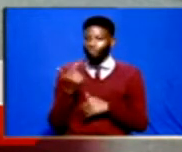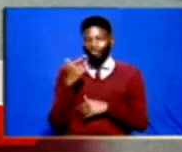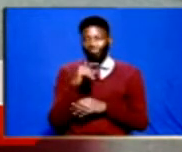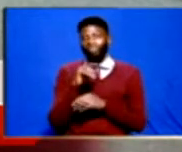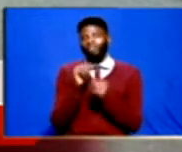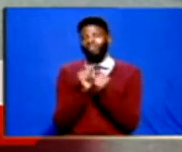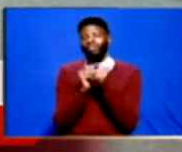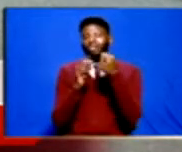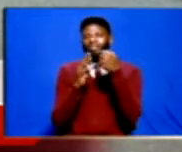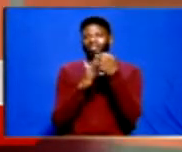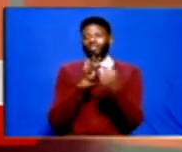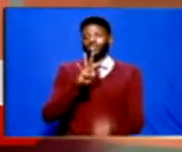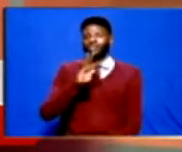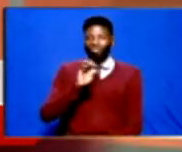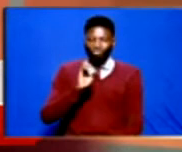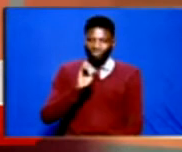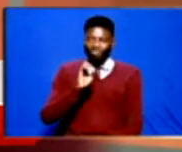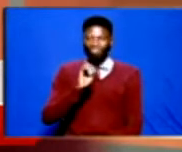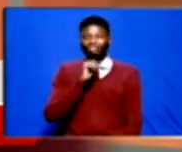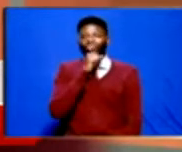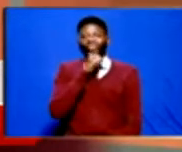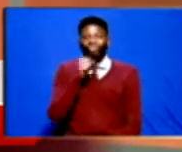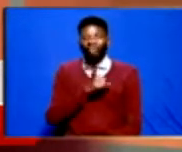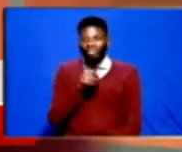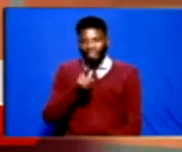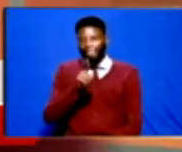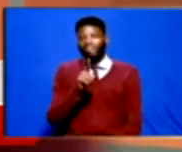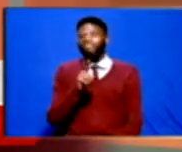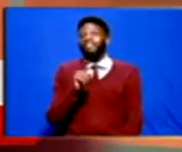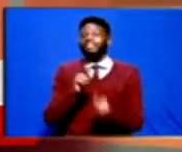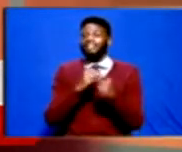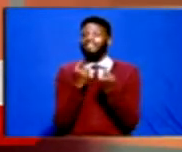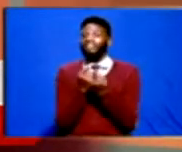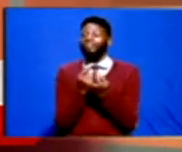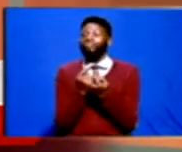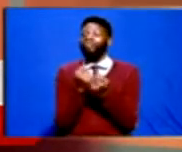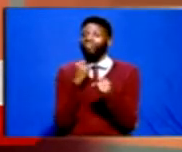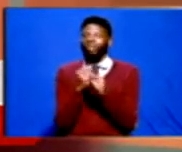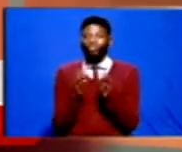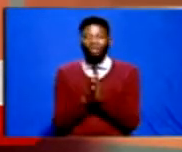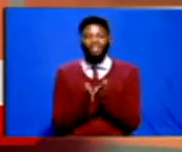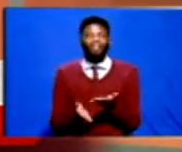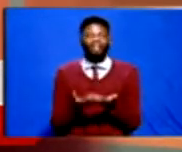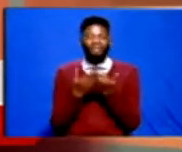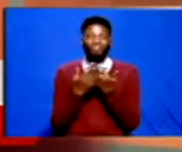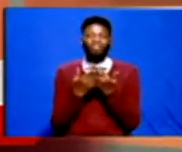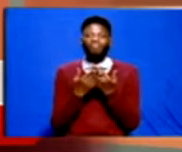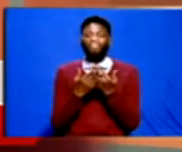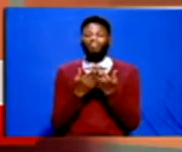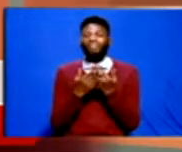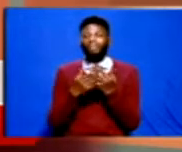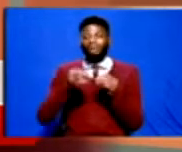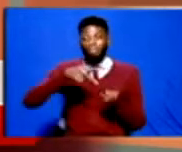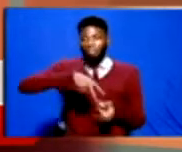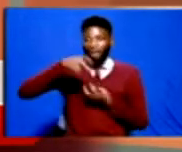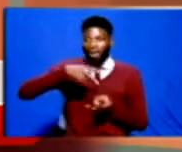so now he came up with a team to try and revamp the mining laws of the country. At the time, I was at the Kenya